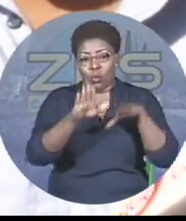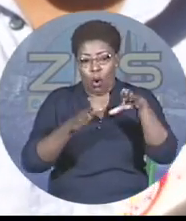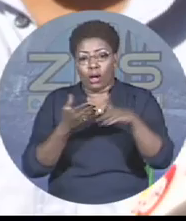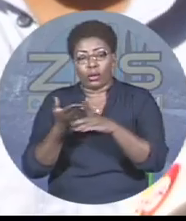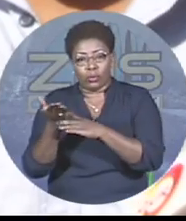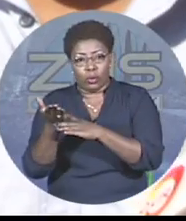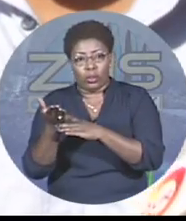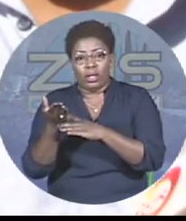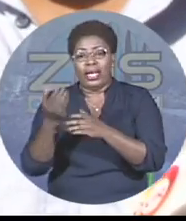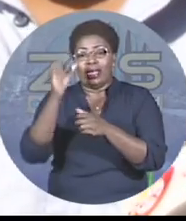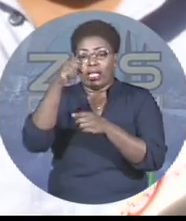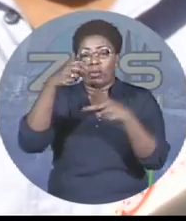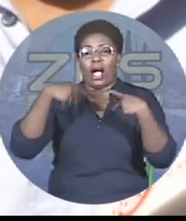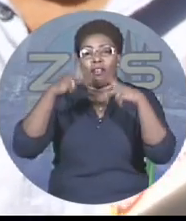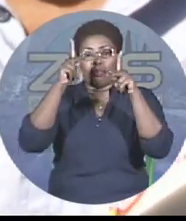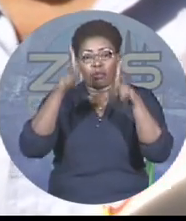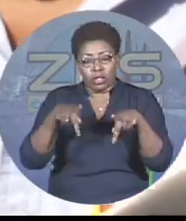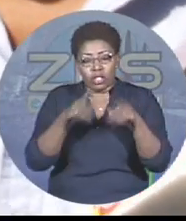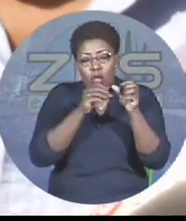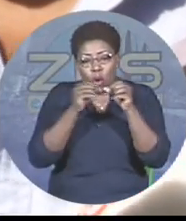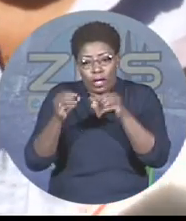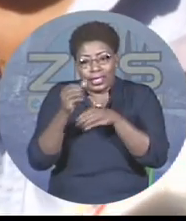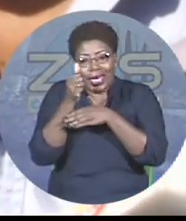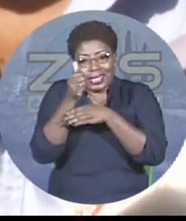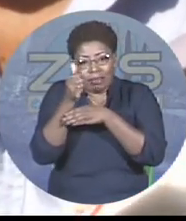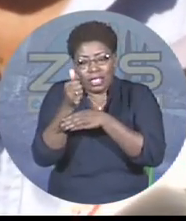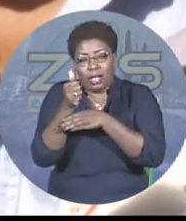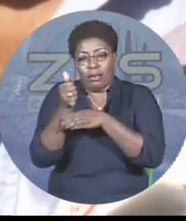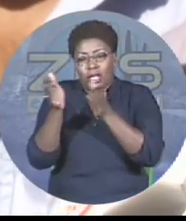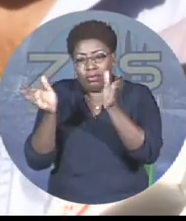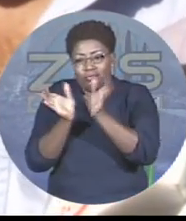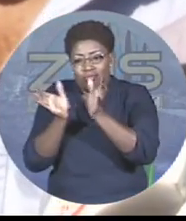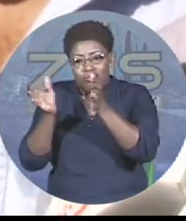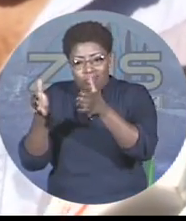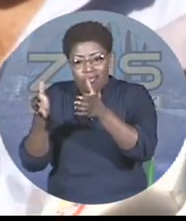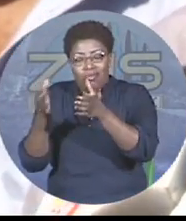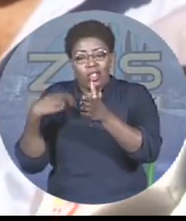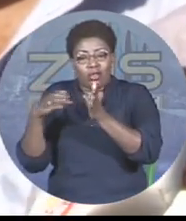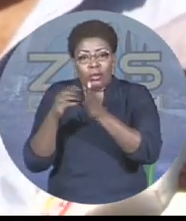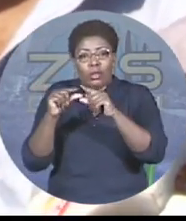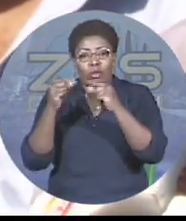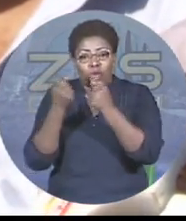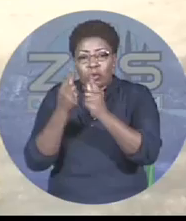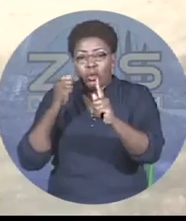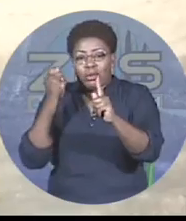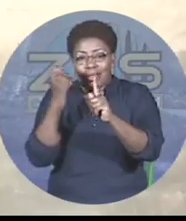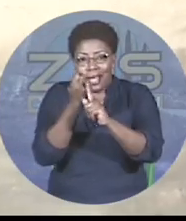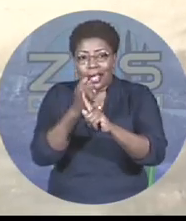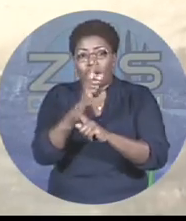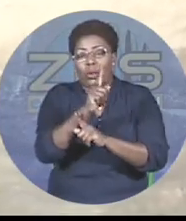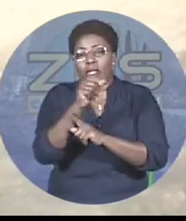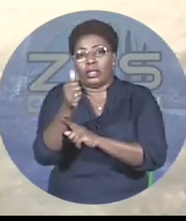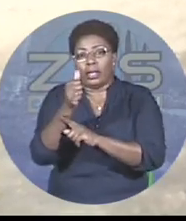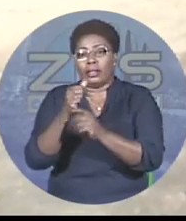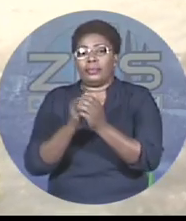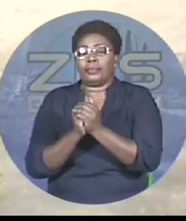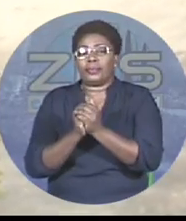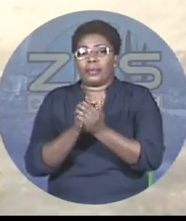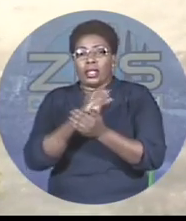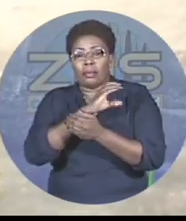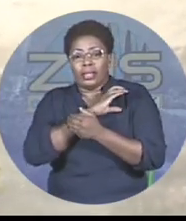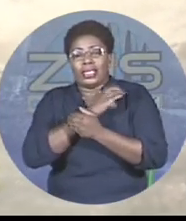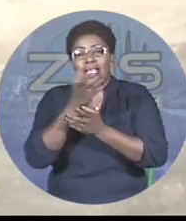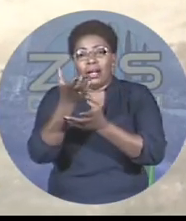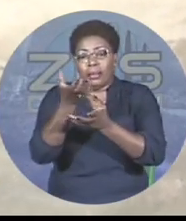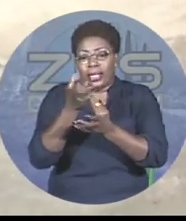are persons who organize themselves in small pockets of criminal groups who target each other. Again, police are making an